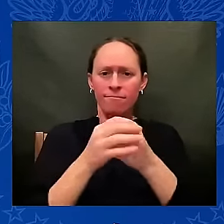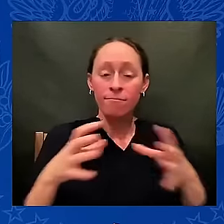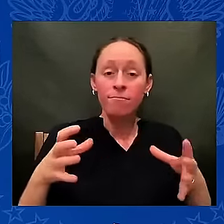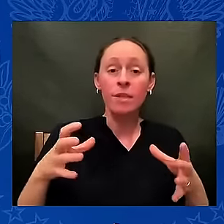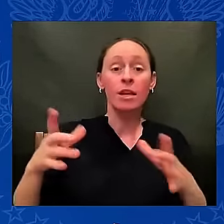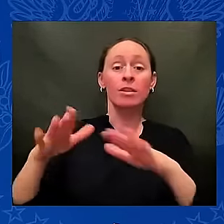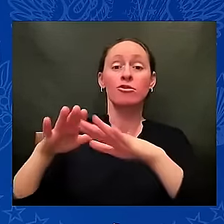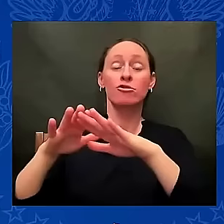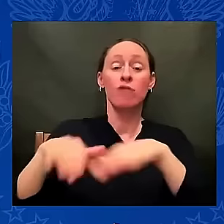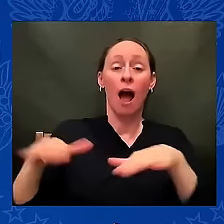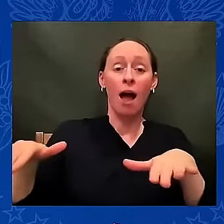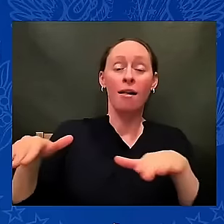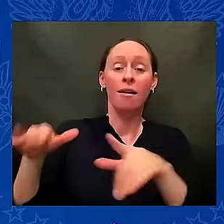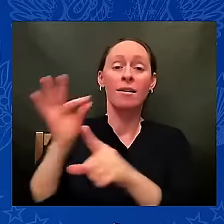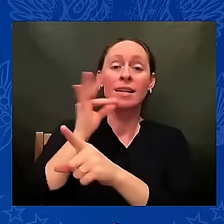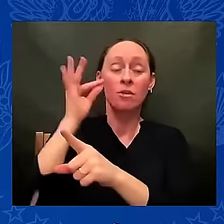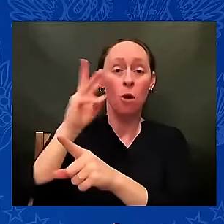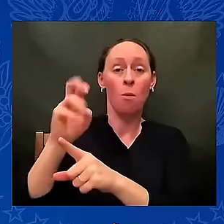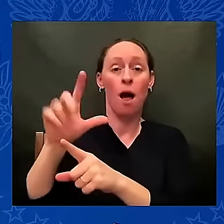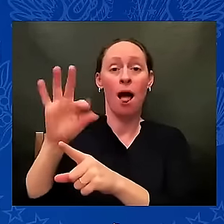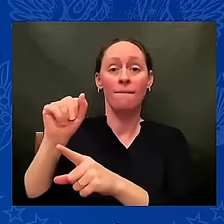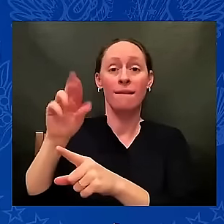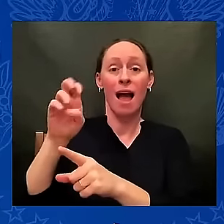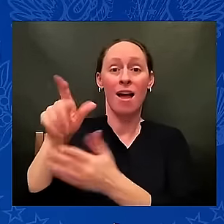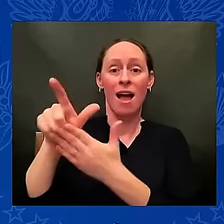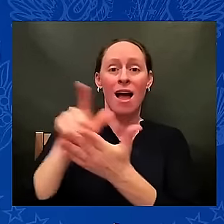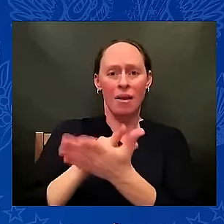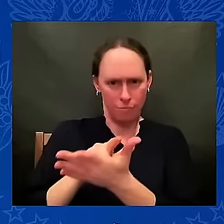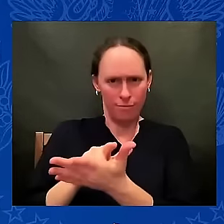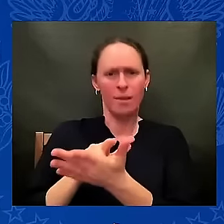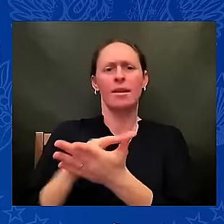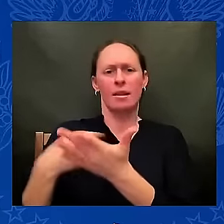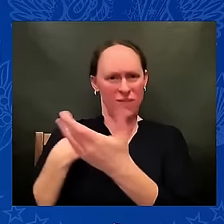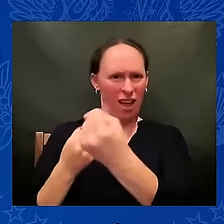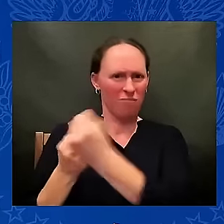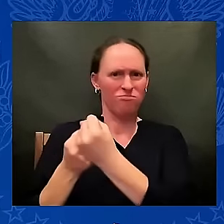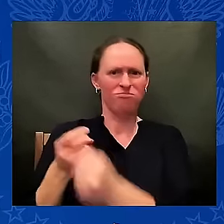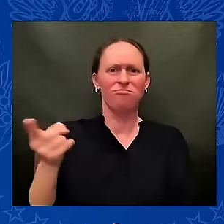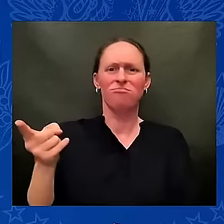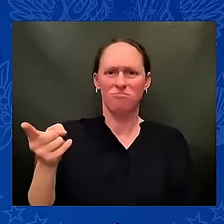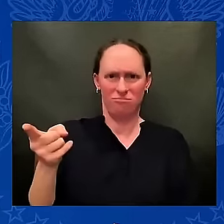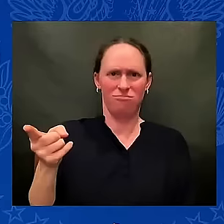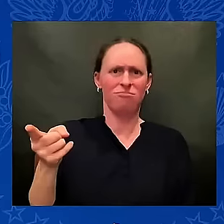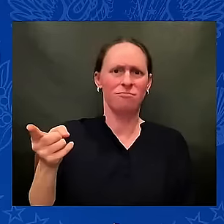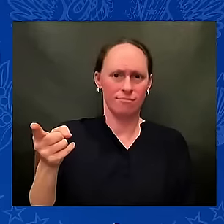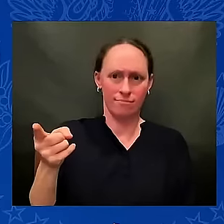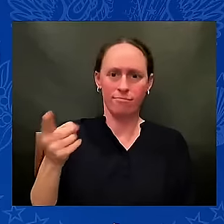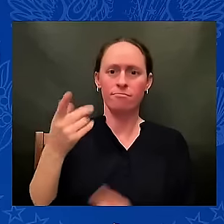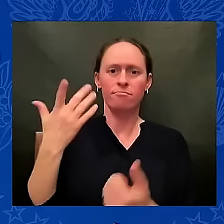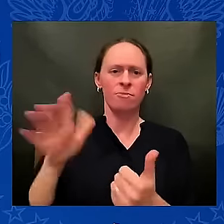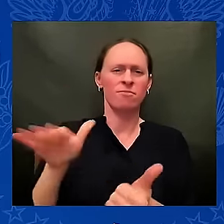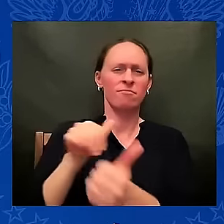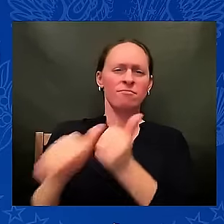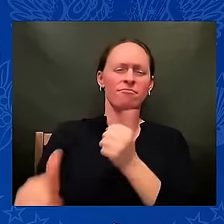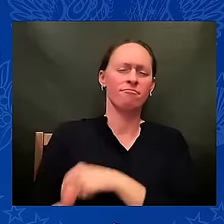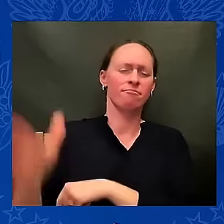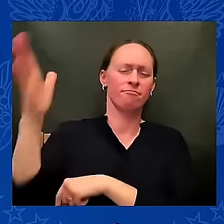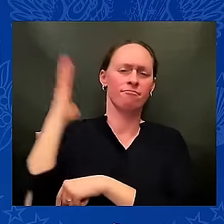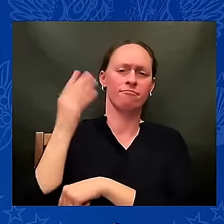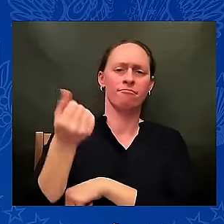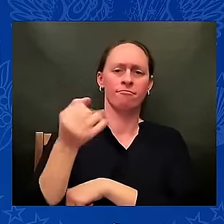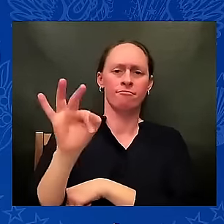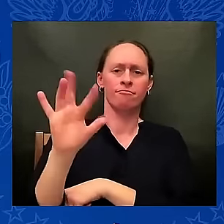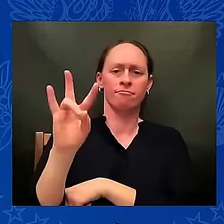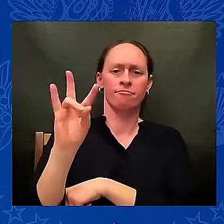An act that was passed in 1970, in no small part, to remedy the harms of 150 years of taking Native children away from their